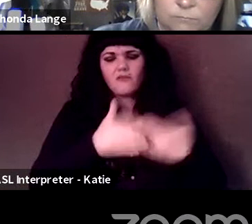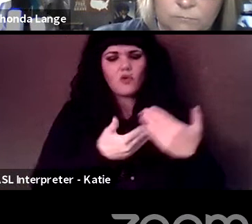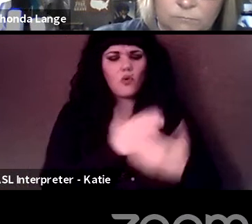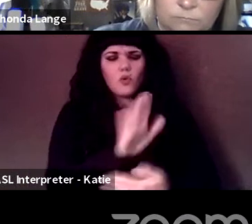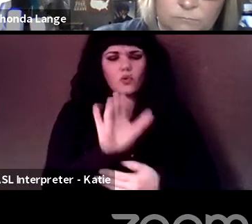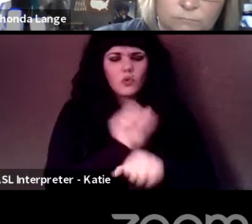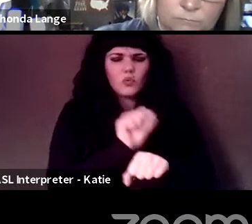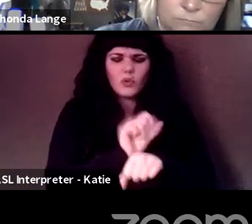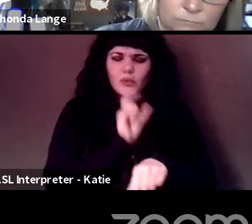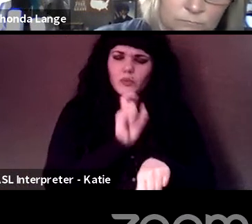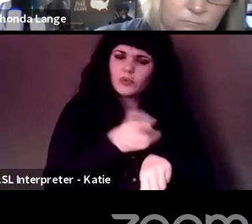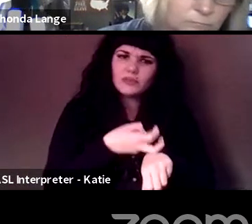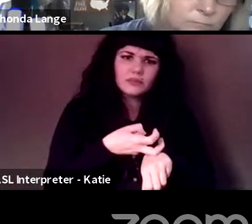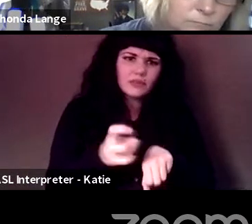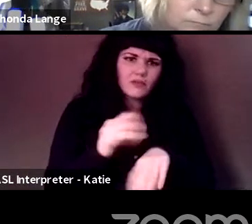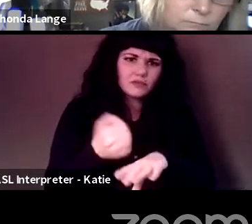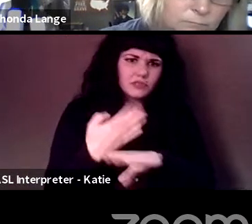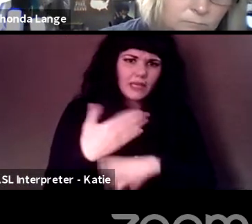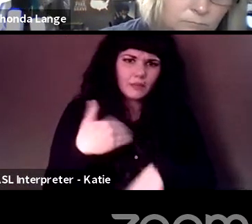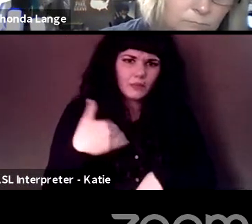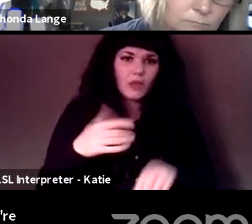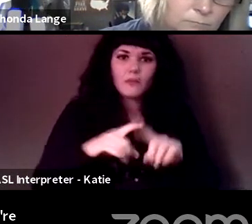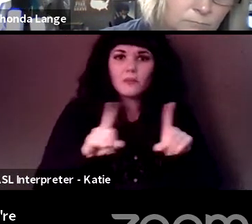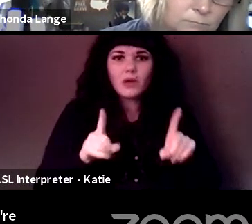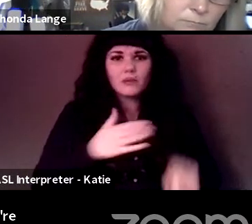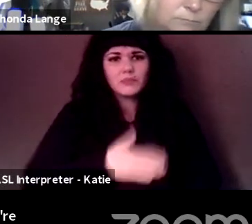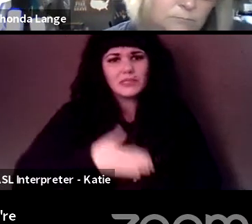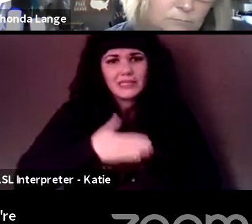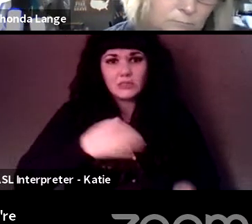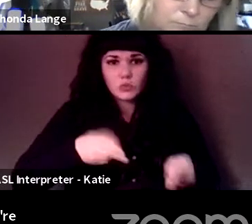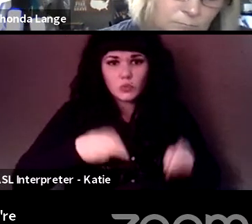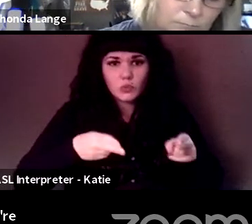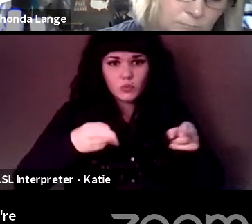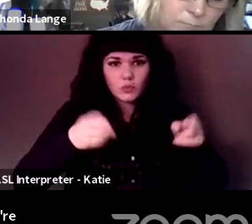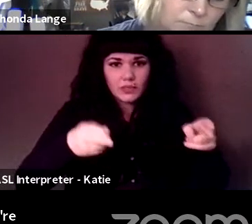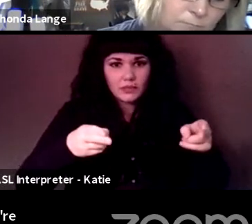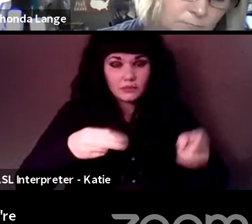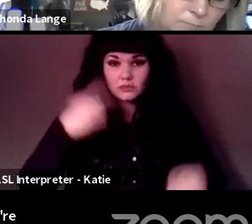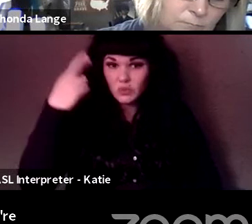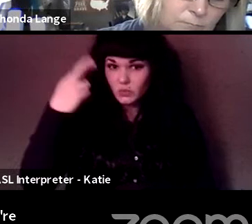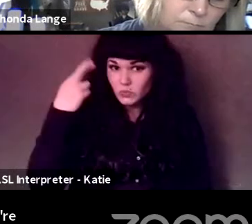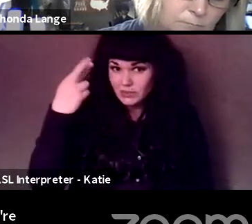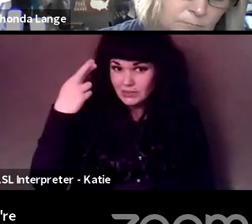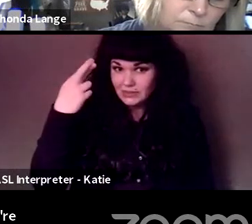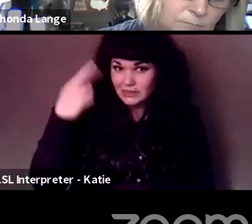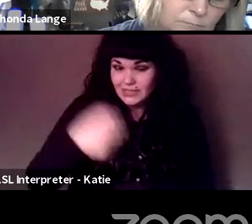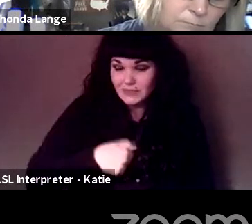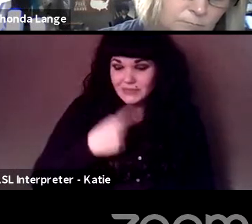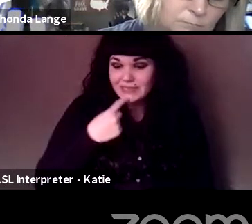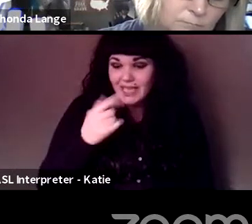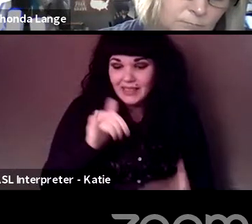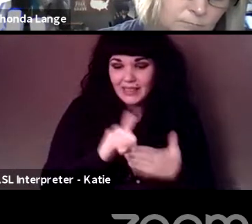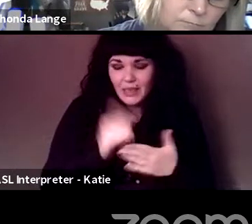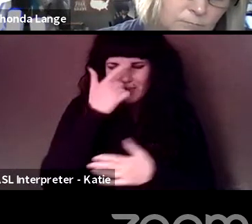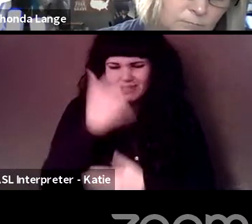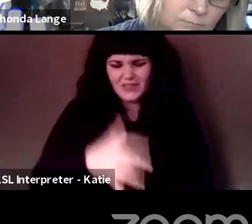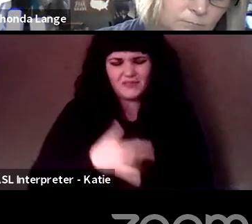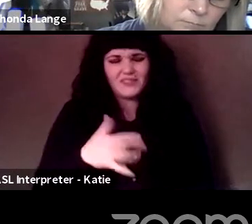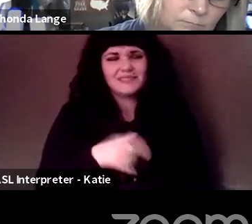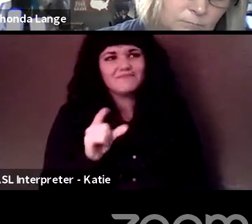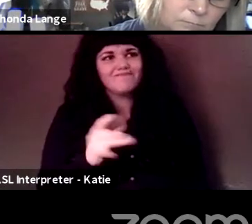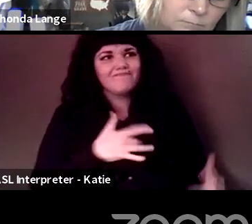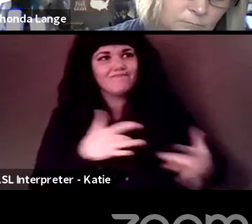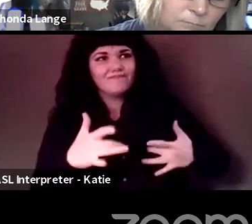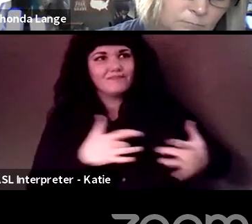job, but please hurry. The reason I say that is I'm a little concerned because I'm a